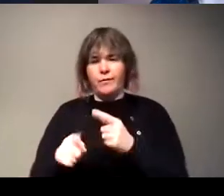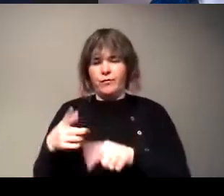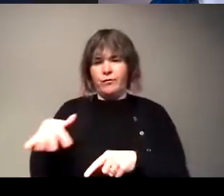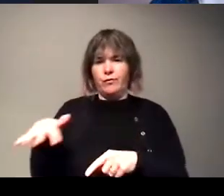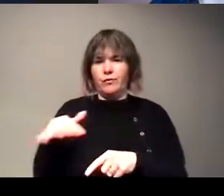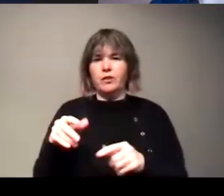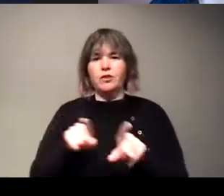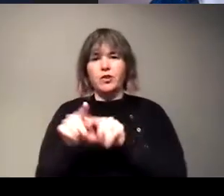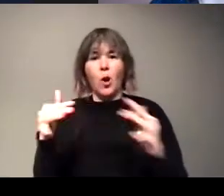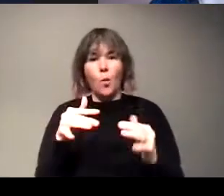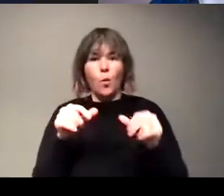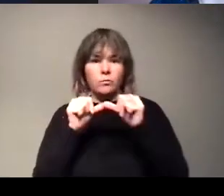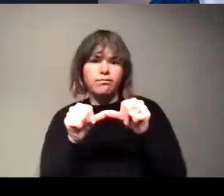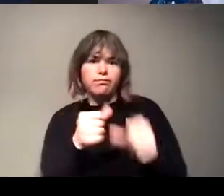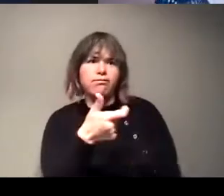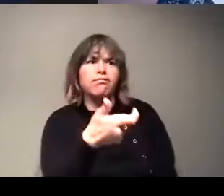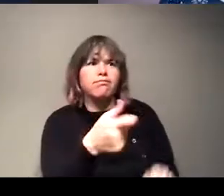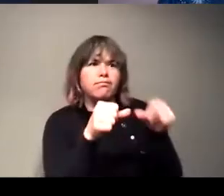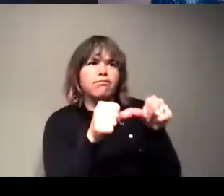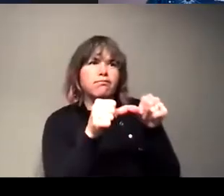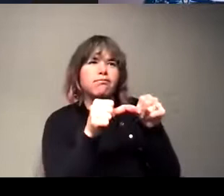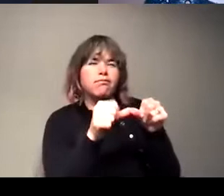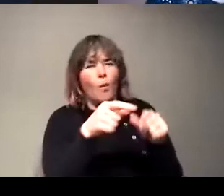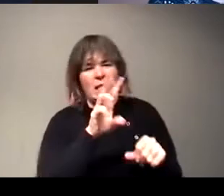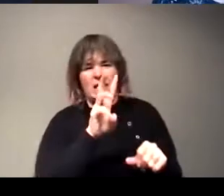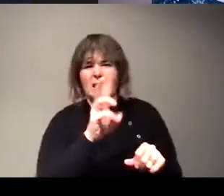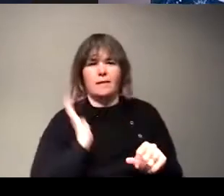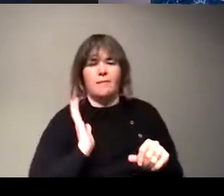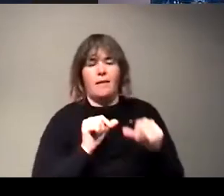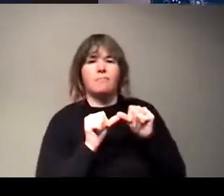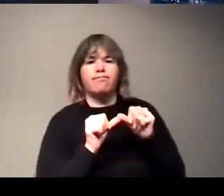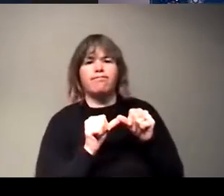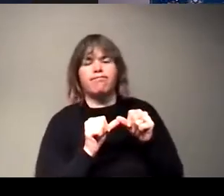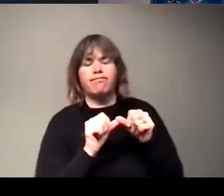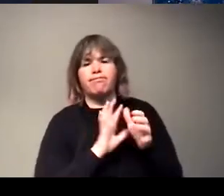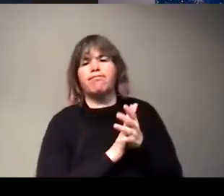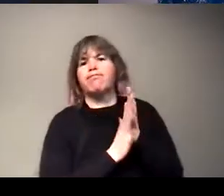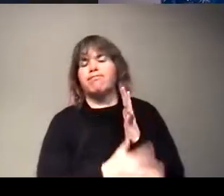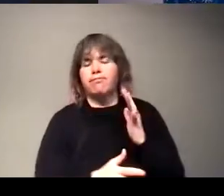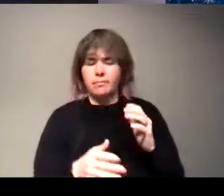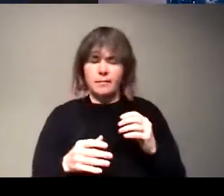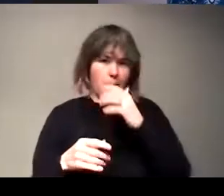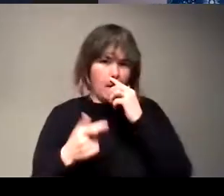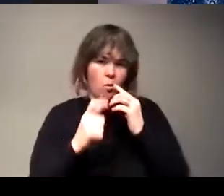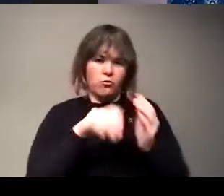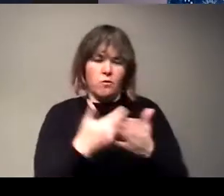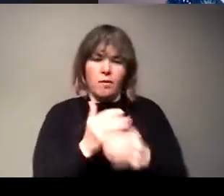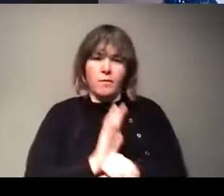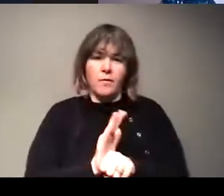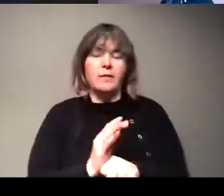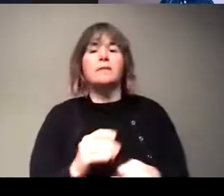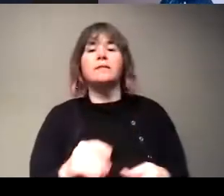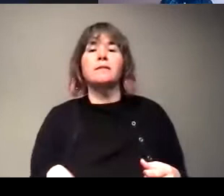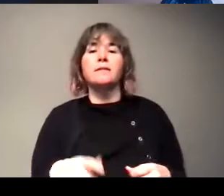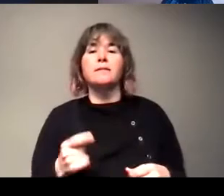Wars marathon where we just like watched all there were only six movies at that time. Just did a marathon of all the movies and then kind of had like a